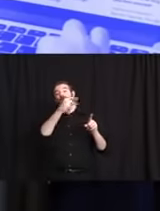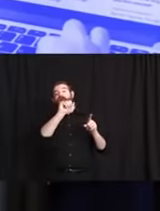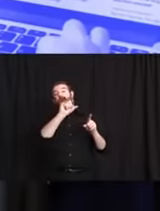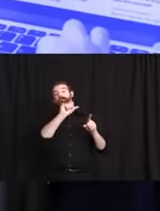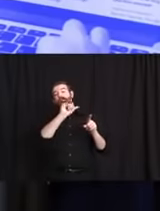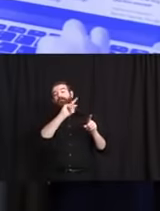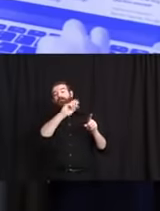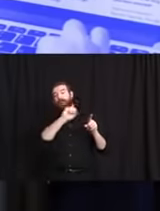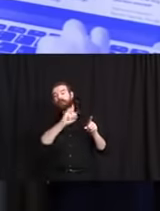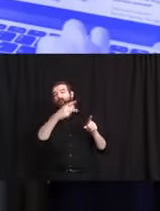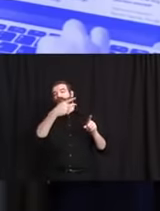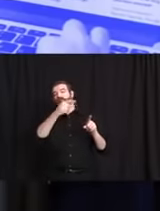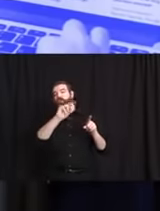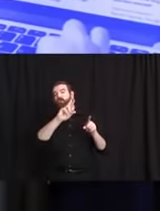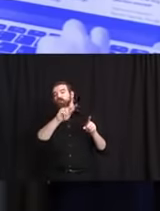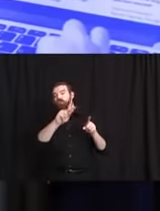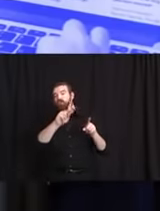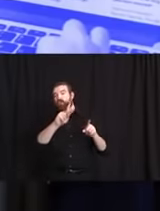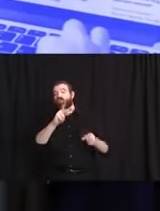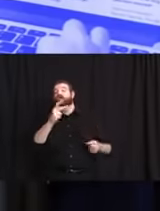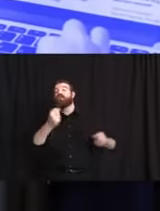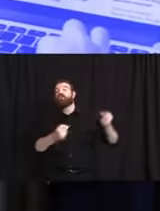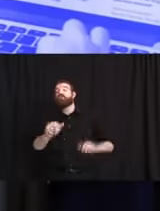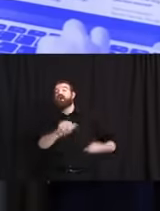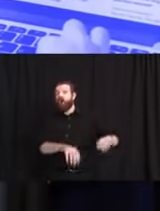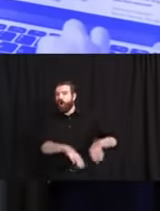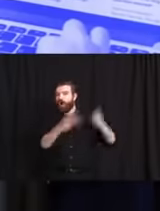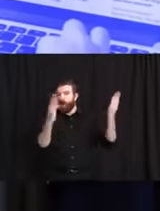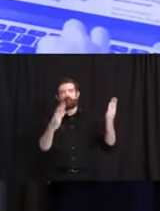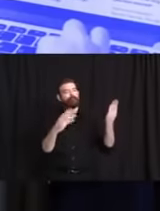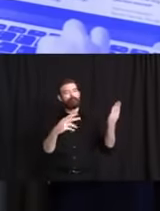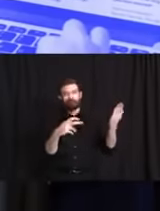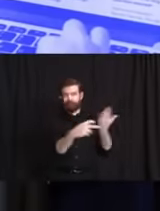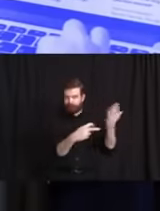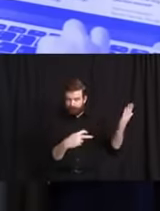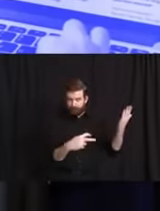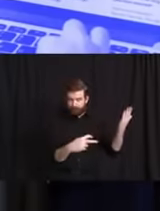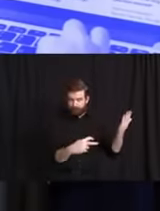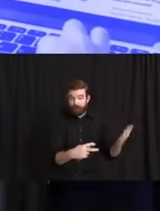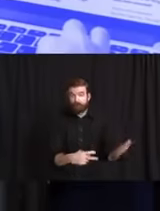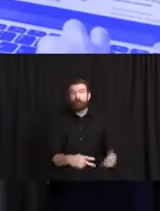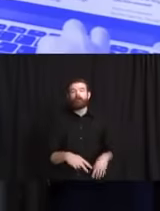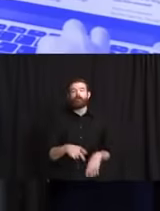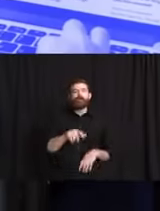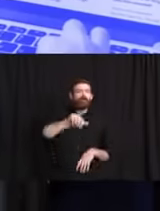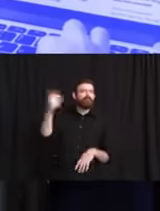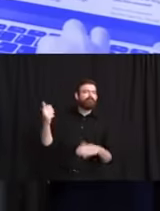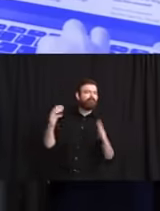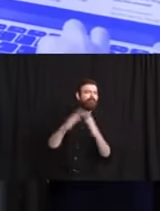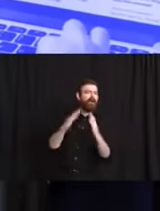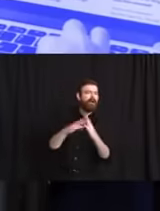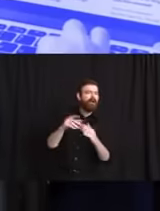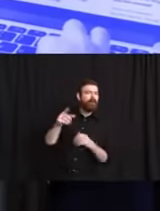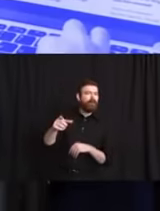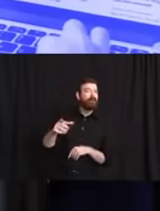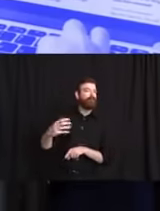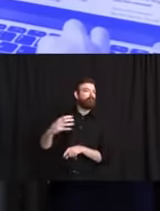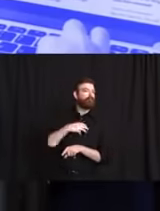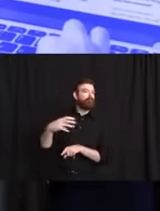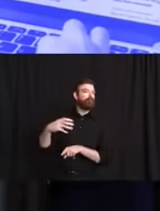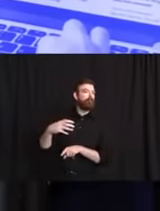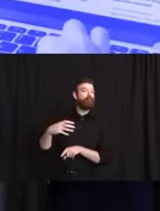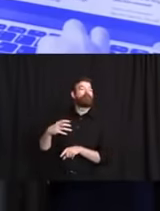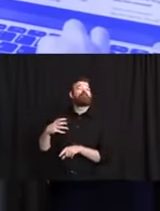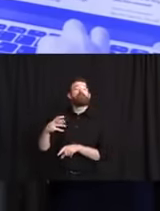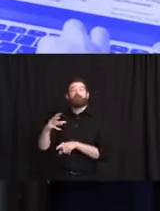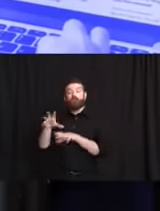Pompton Lakes, a disorderly person complaint. While being processed, she subsequently coughed on the arresting